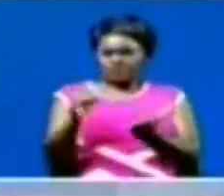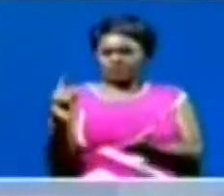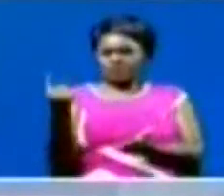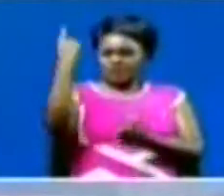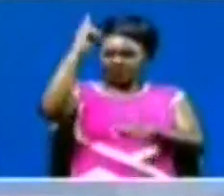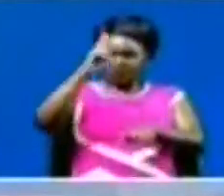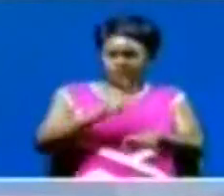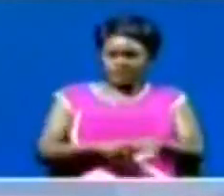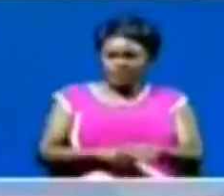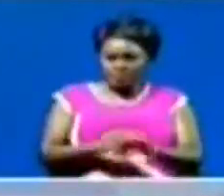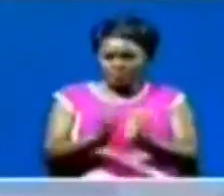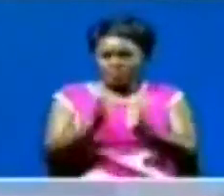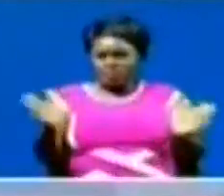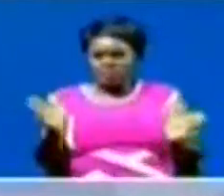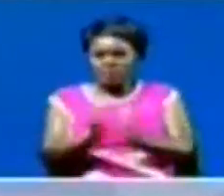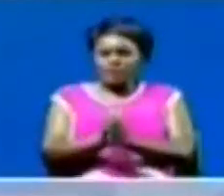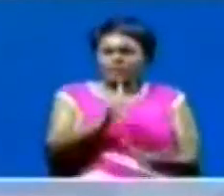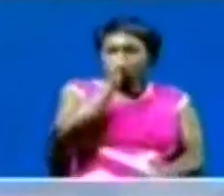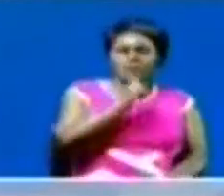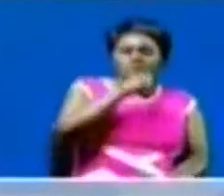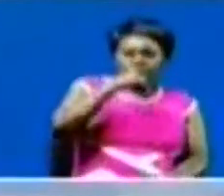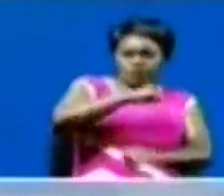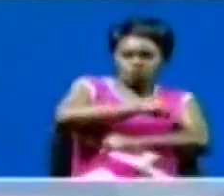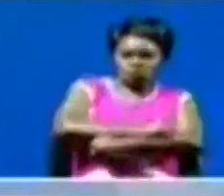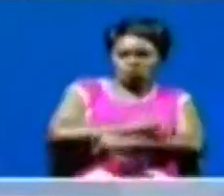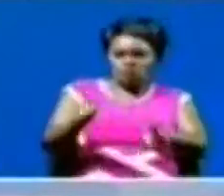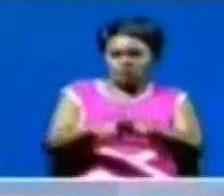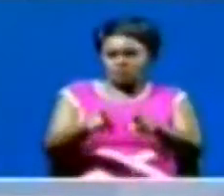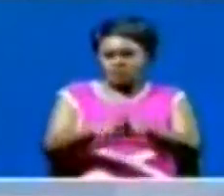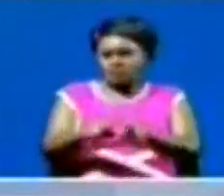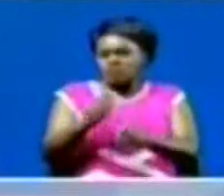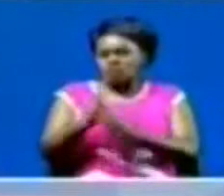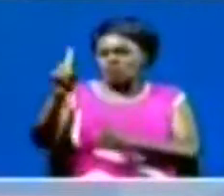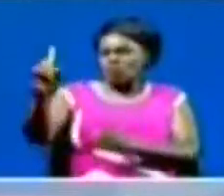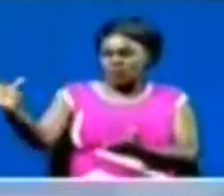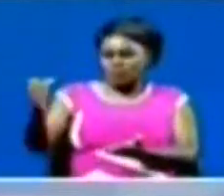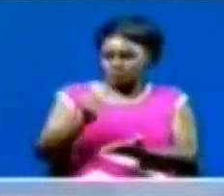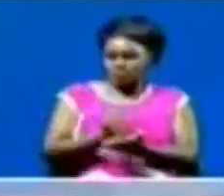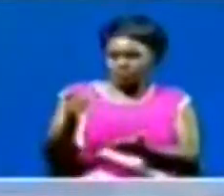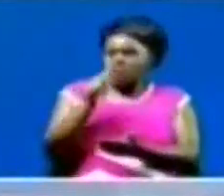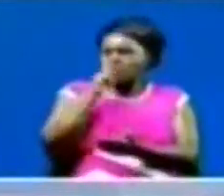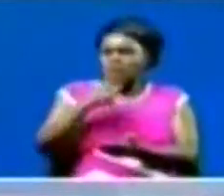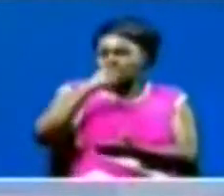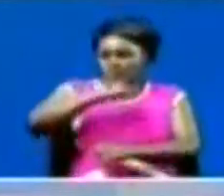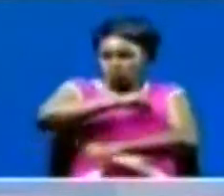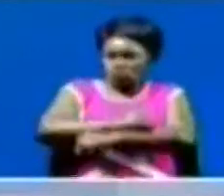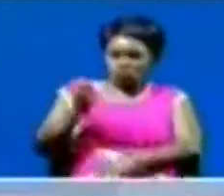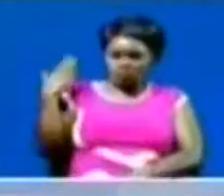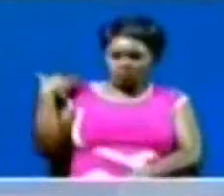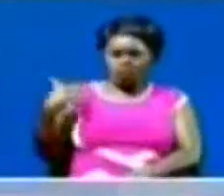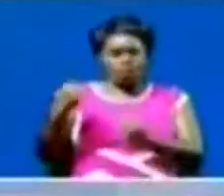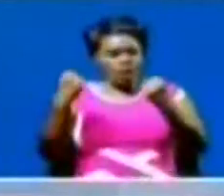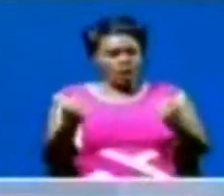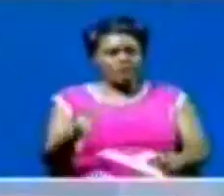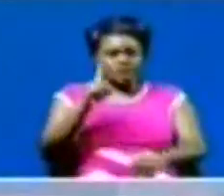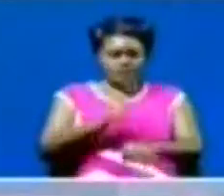first time between public and private schools as far as Form 1 selection is concerned. Many private schools that previously found it